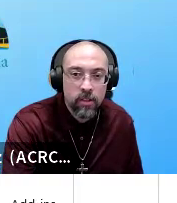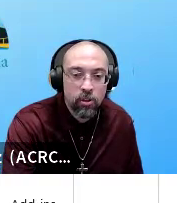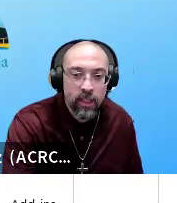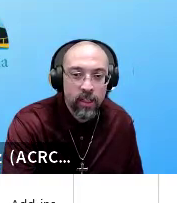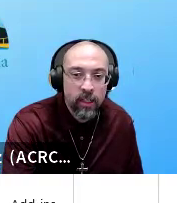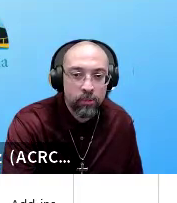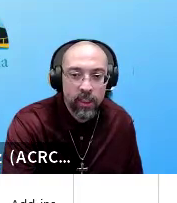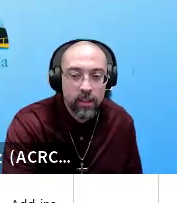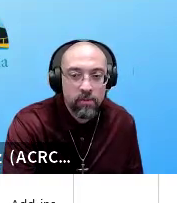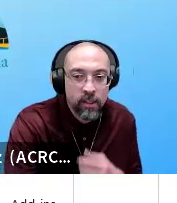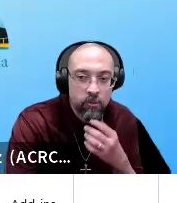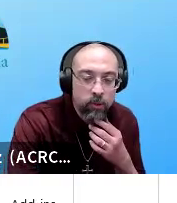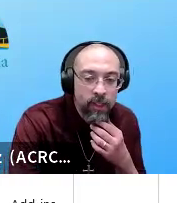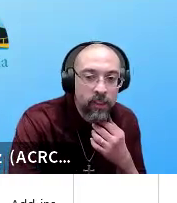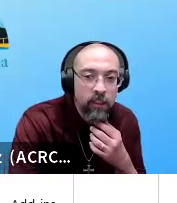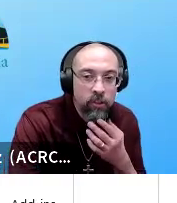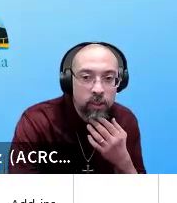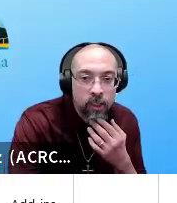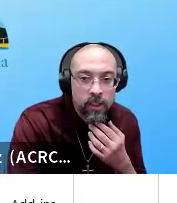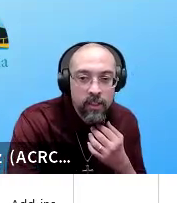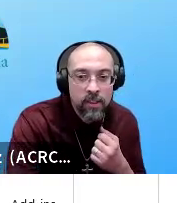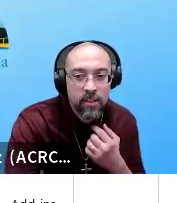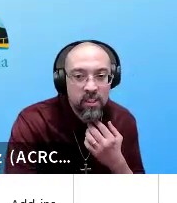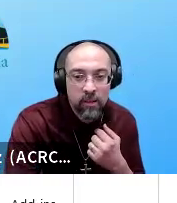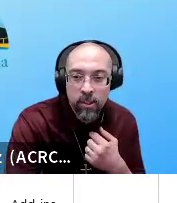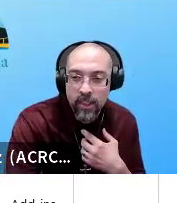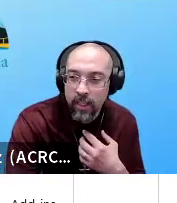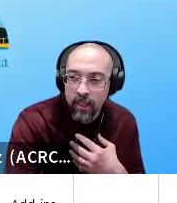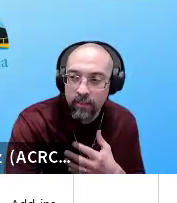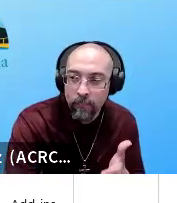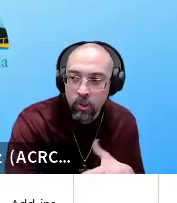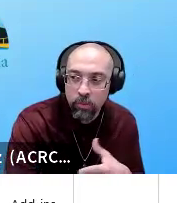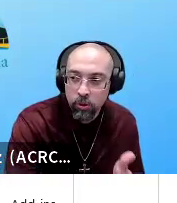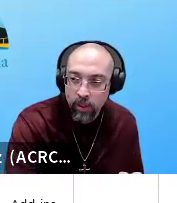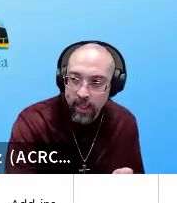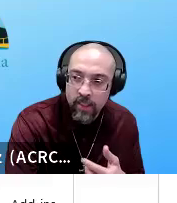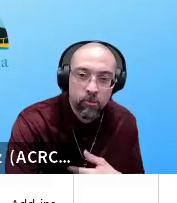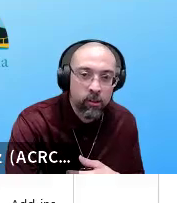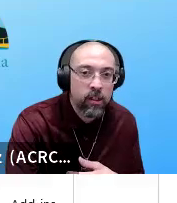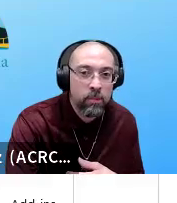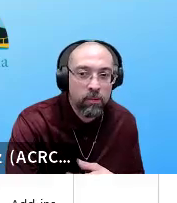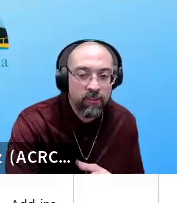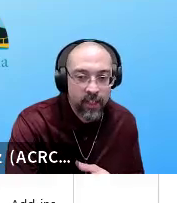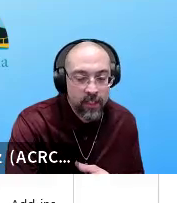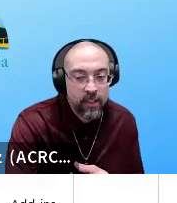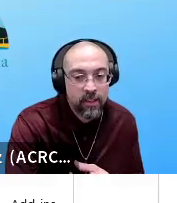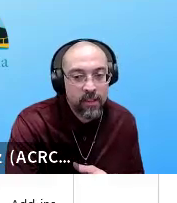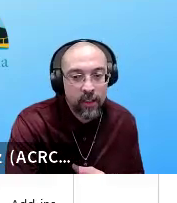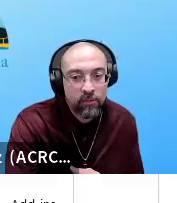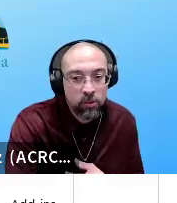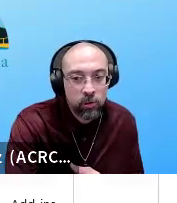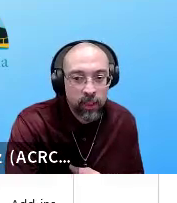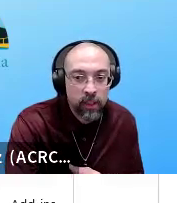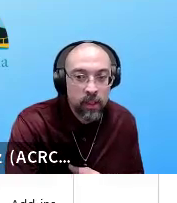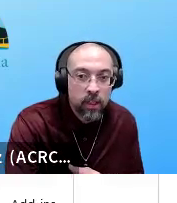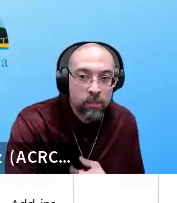are the training objectives that we want to cover. This is a summary again of multiple trainings that we're going to be providing. This is